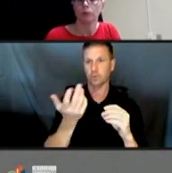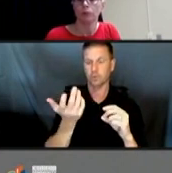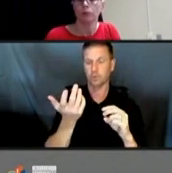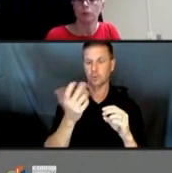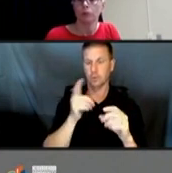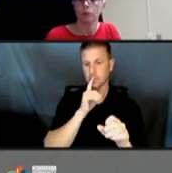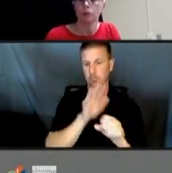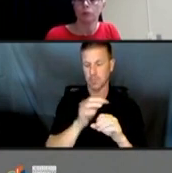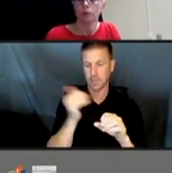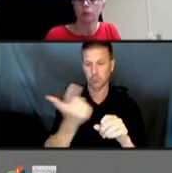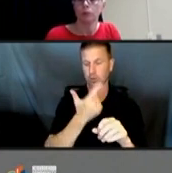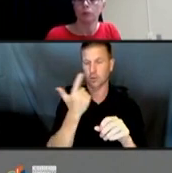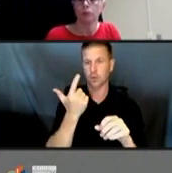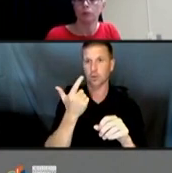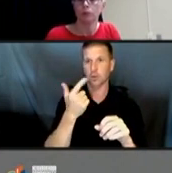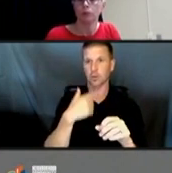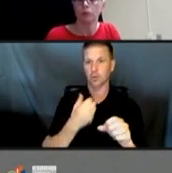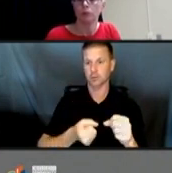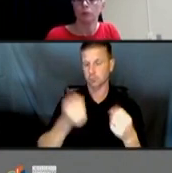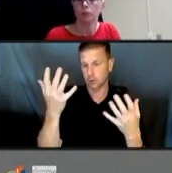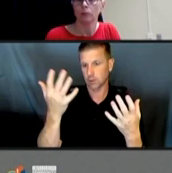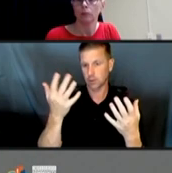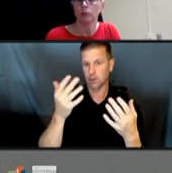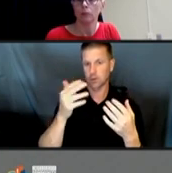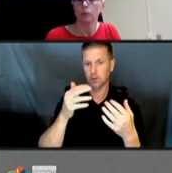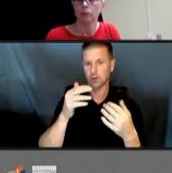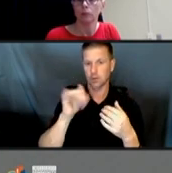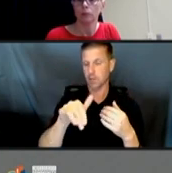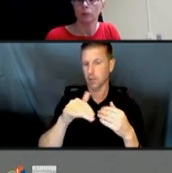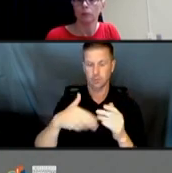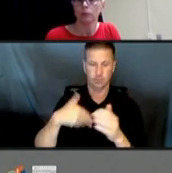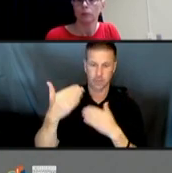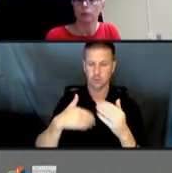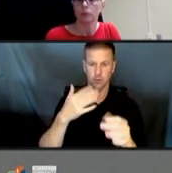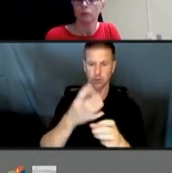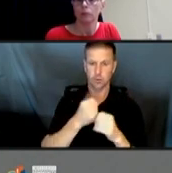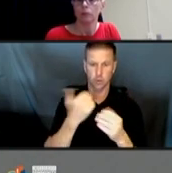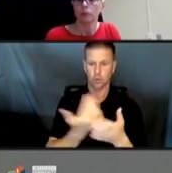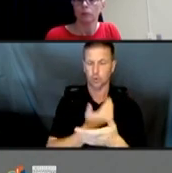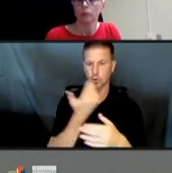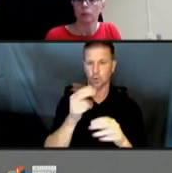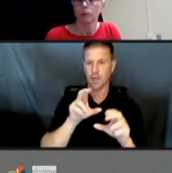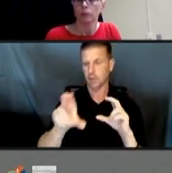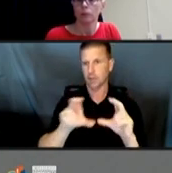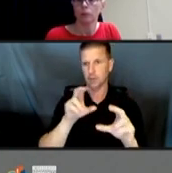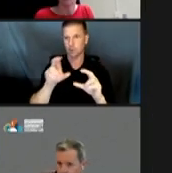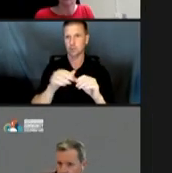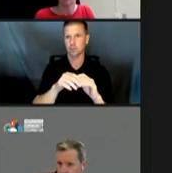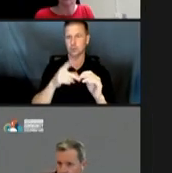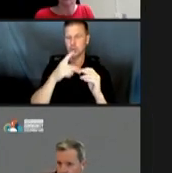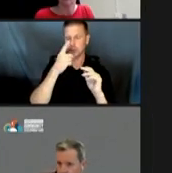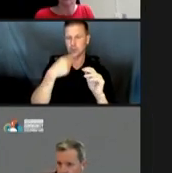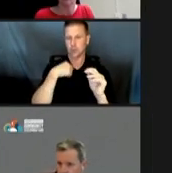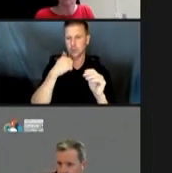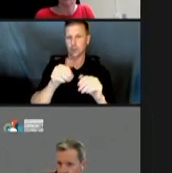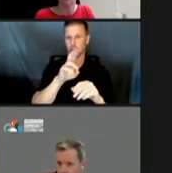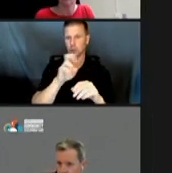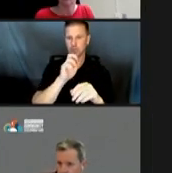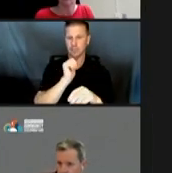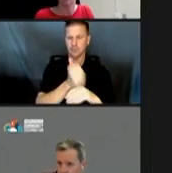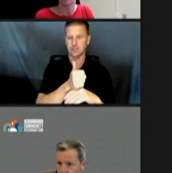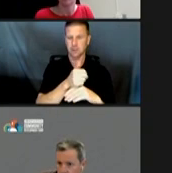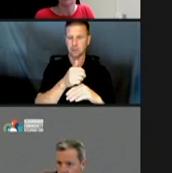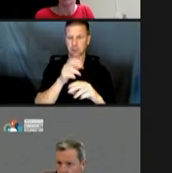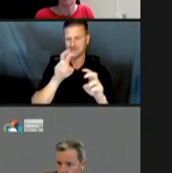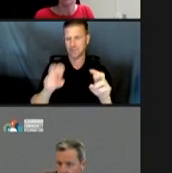committed everything and are spending it at a clip that outpaces us receiving new allocations, I think we can reassess this. But right now, I think it